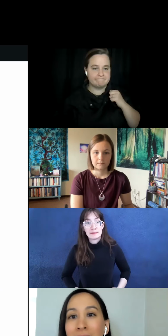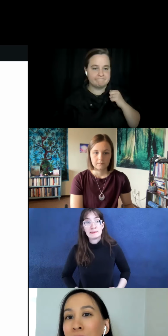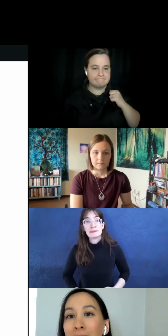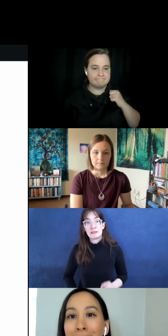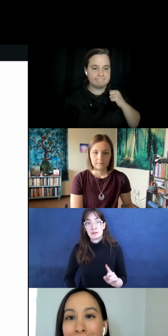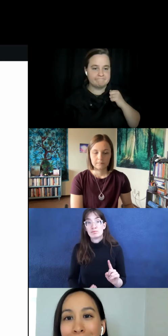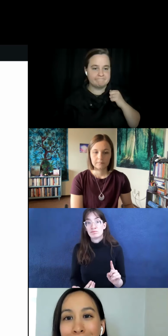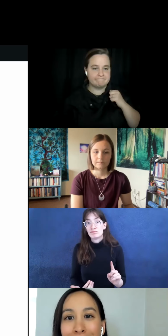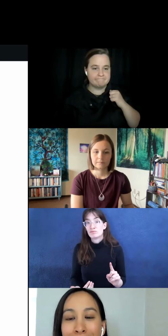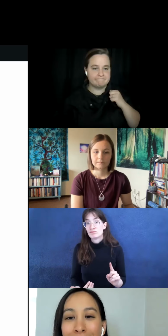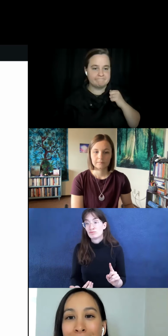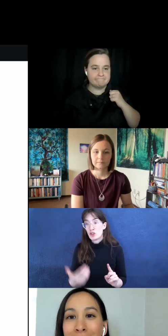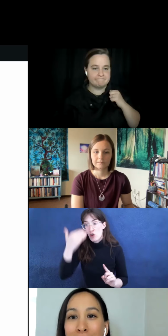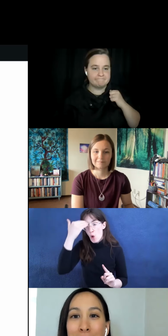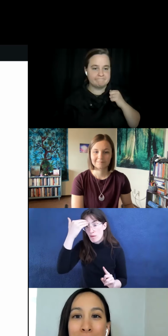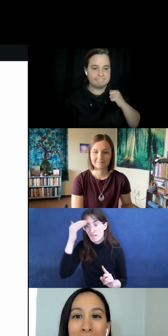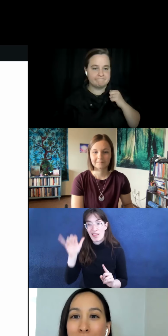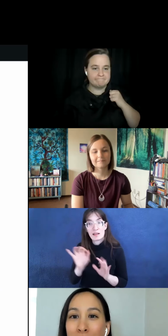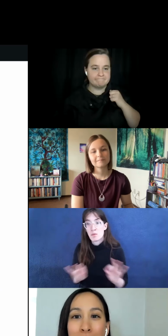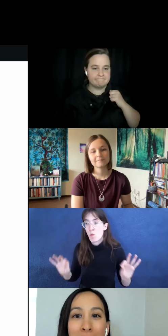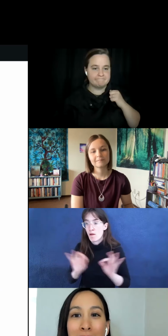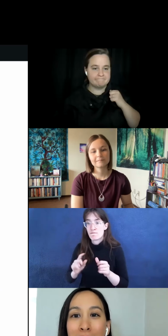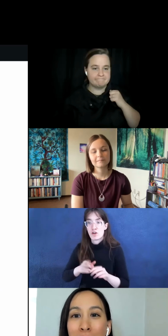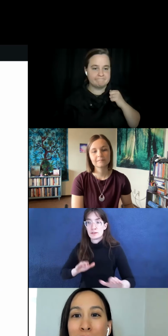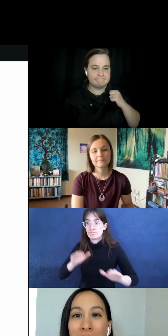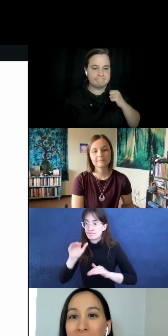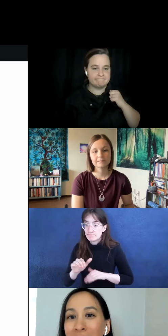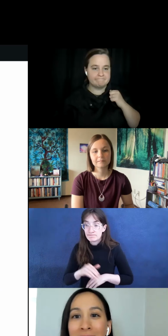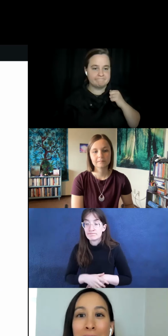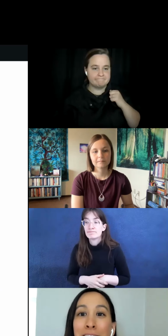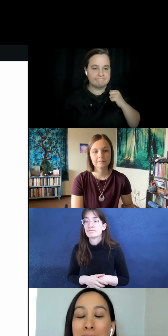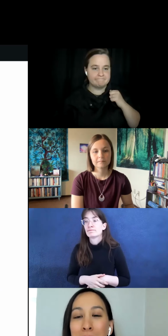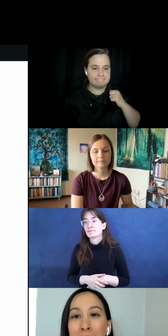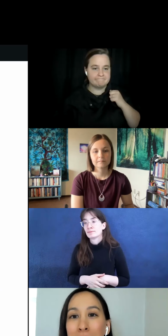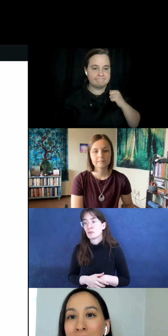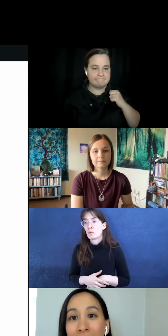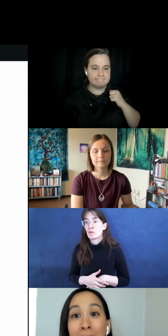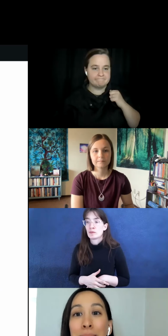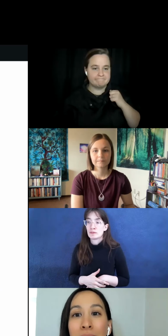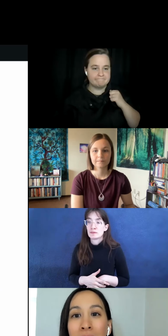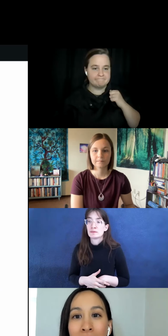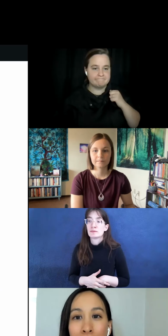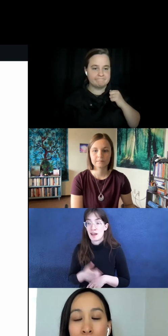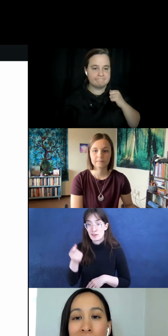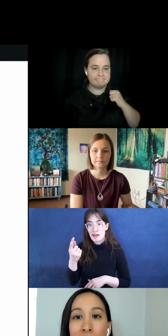I think that of a lot of things. So it's sometimes we get on ourselves because this outcome